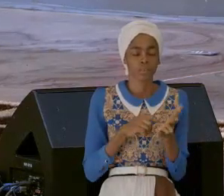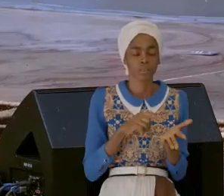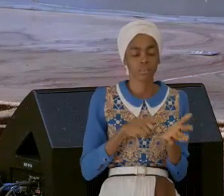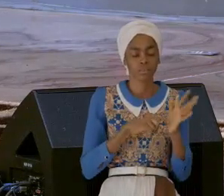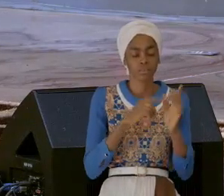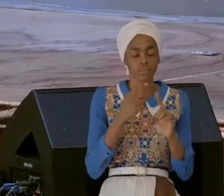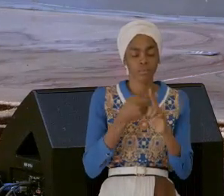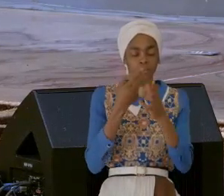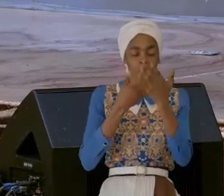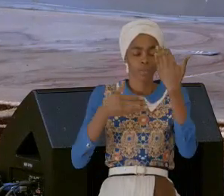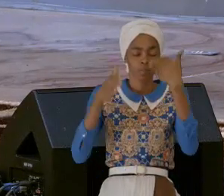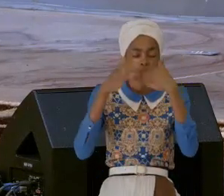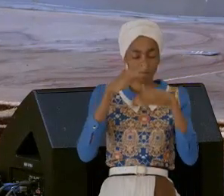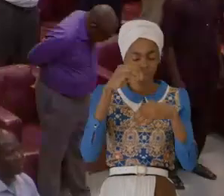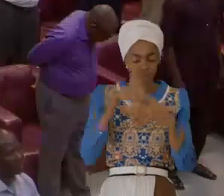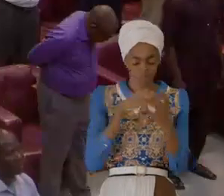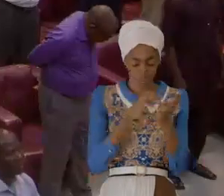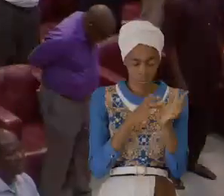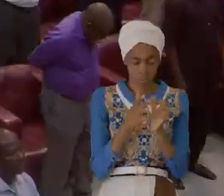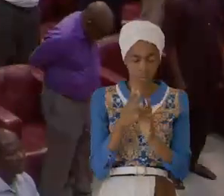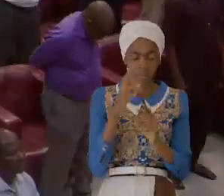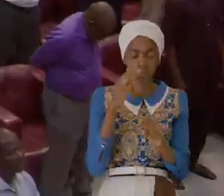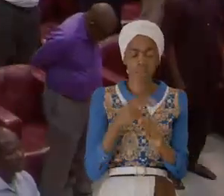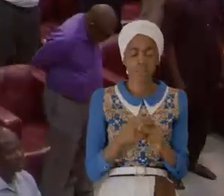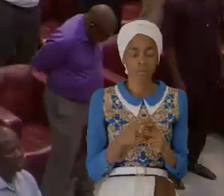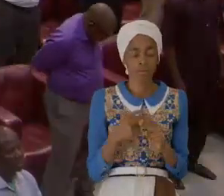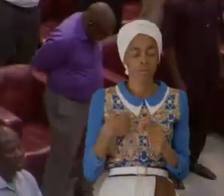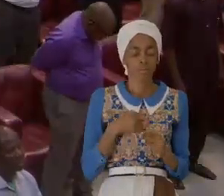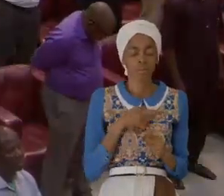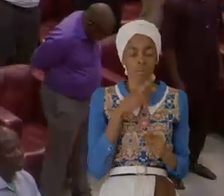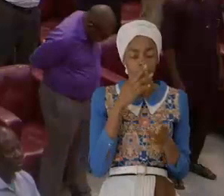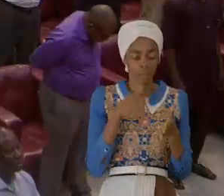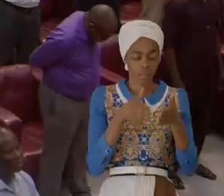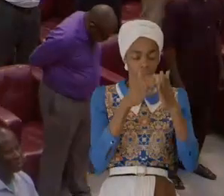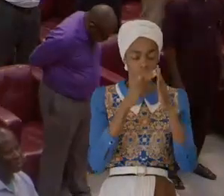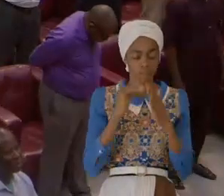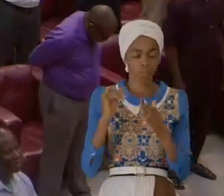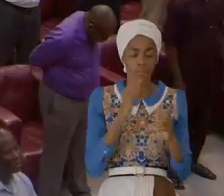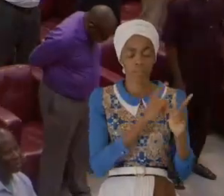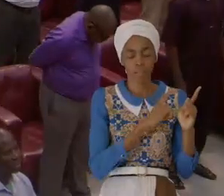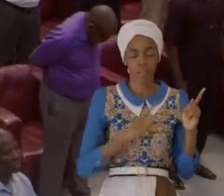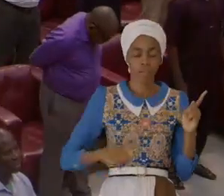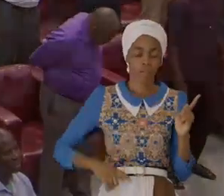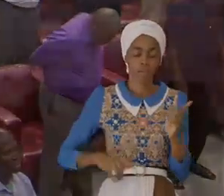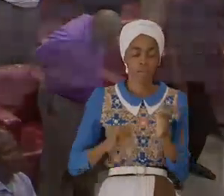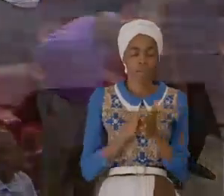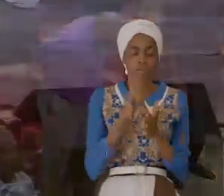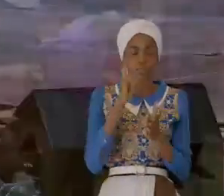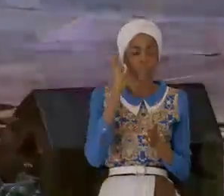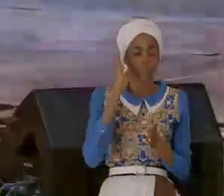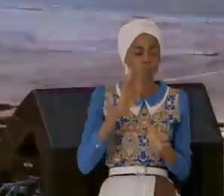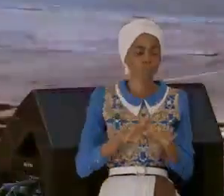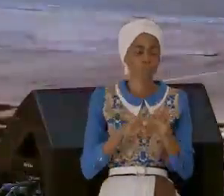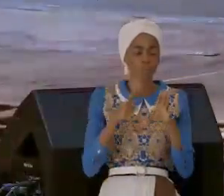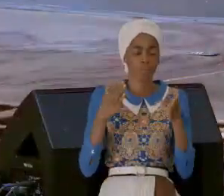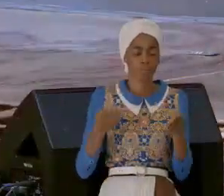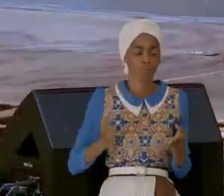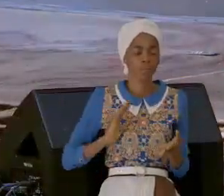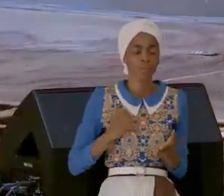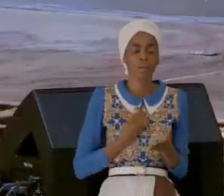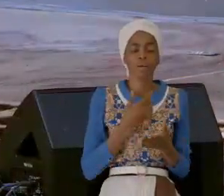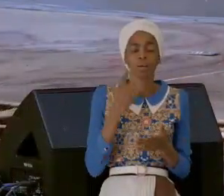in Jesus' name. We're asking, Lord, that we open our